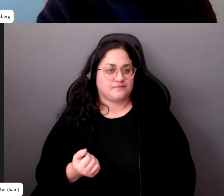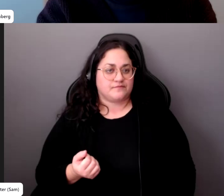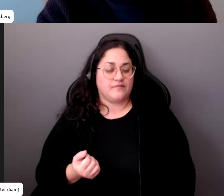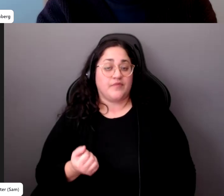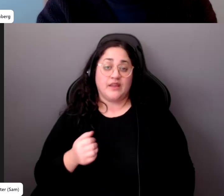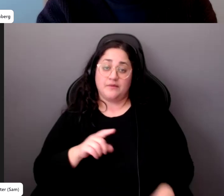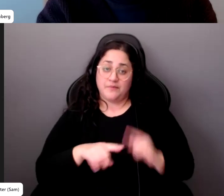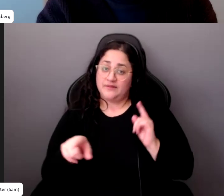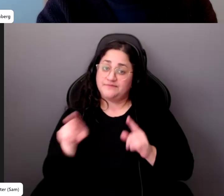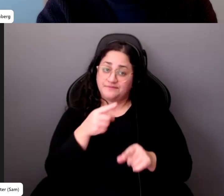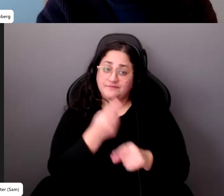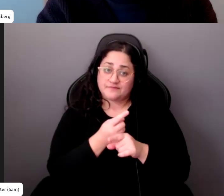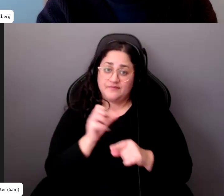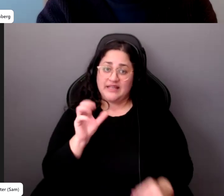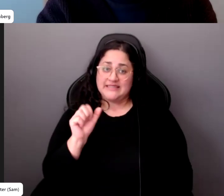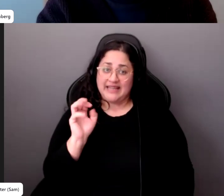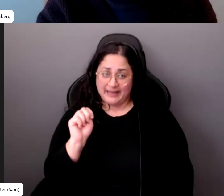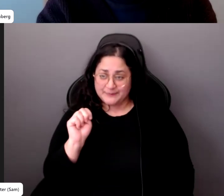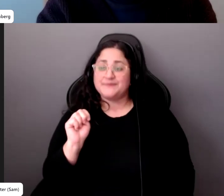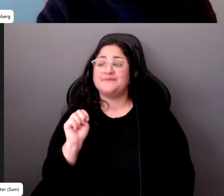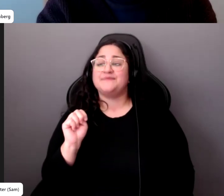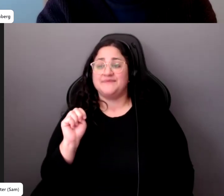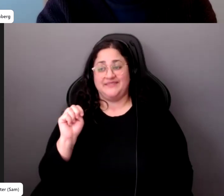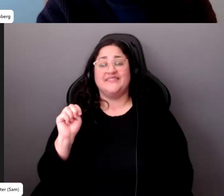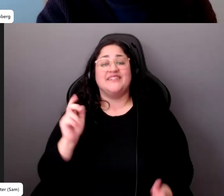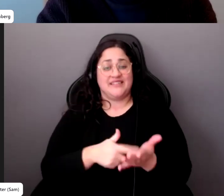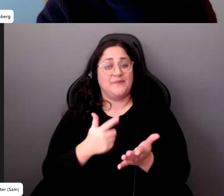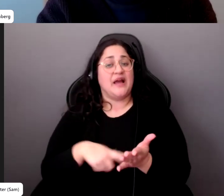emails, better images in the emails or whatever.